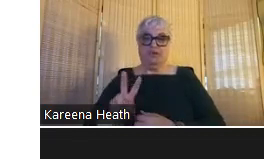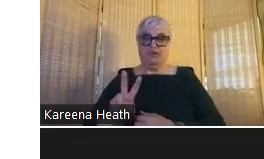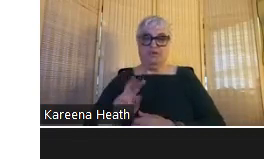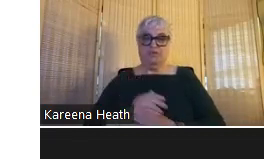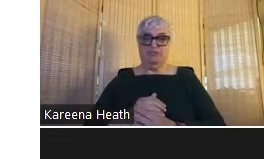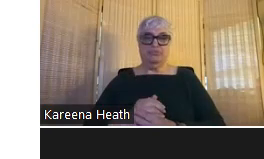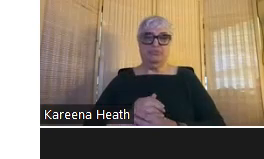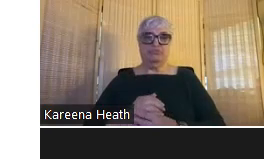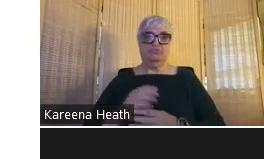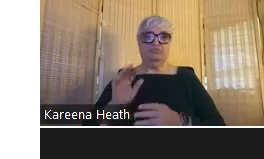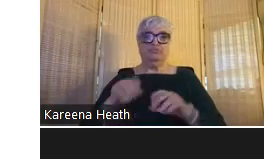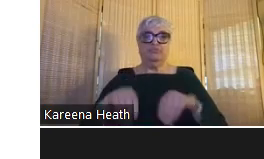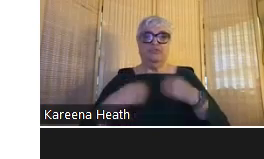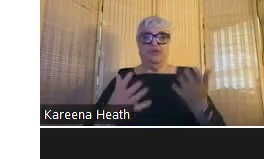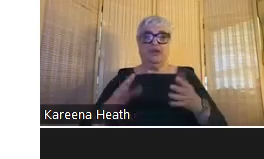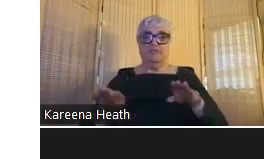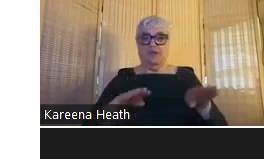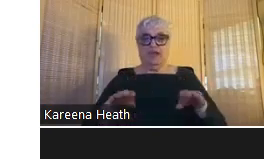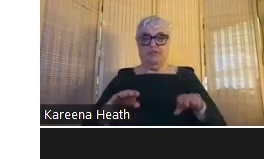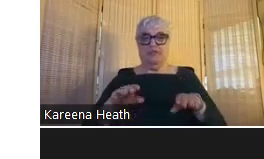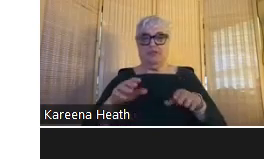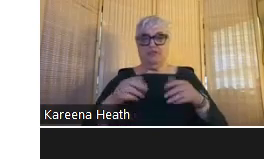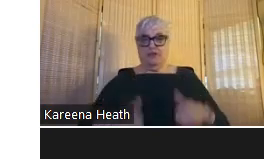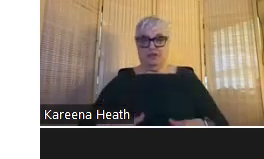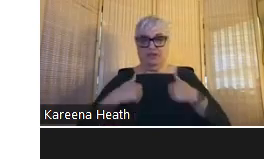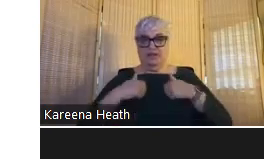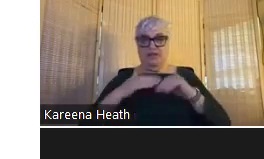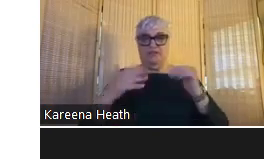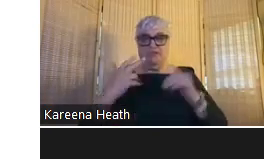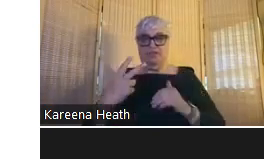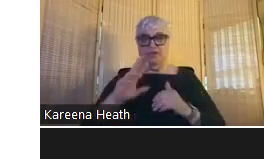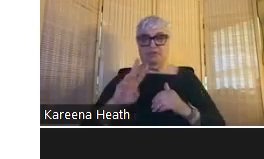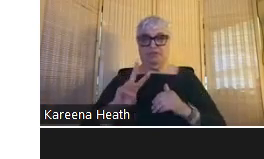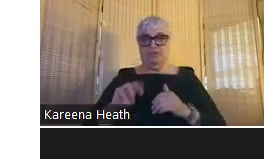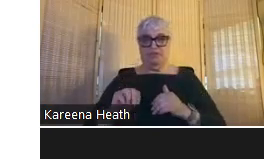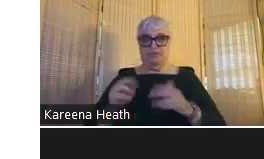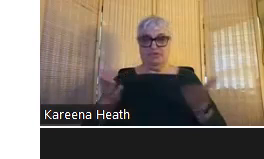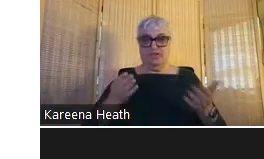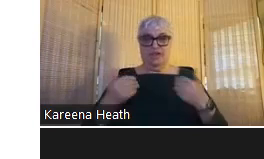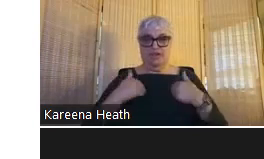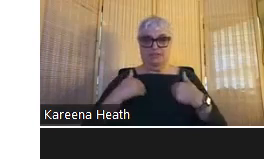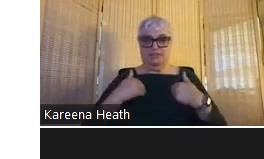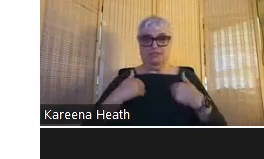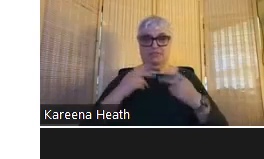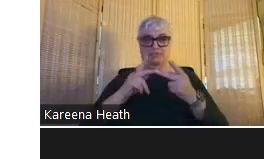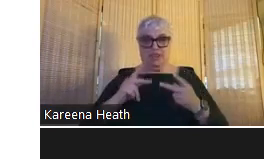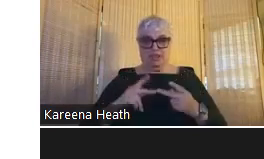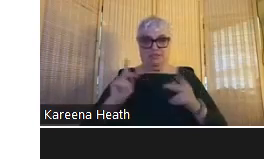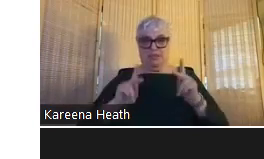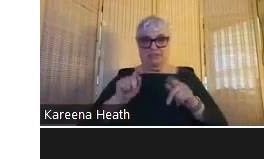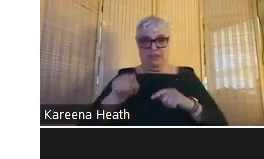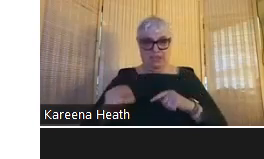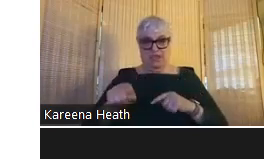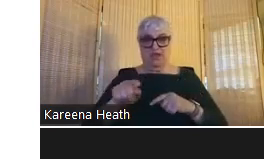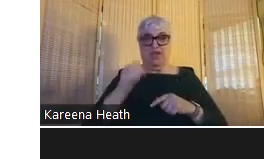So agencies that are providing behavioral health, residential, and level 3 withdrawal management services have on-site personnel 24 hours a day, 7 days a week.